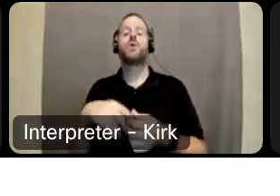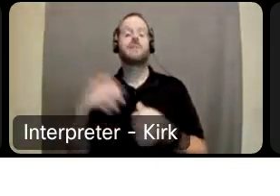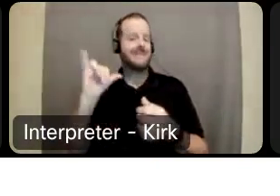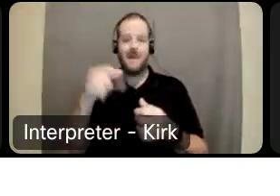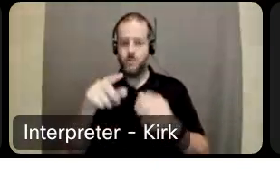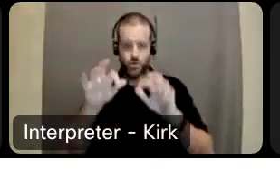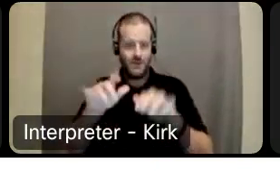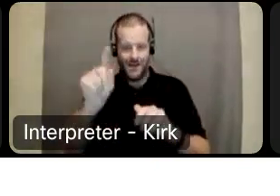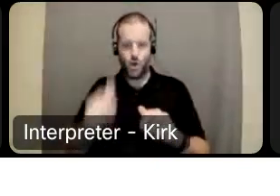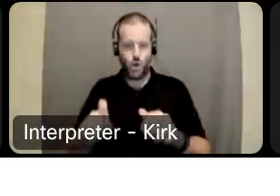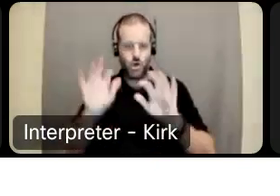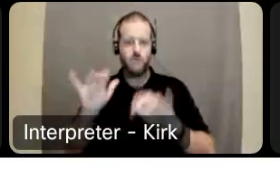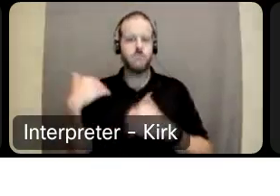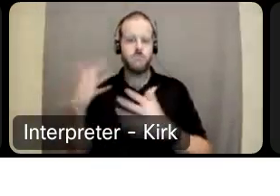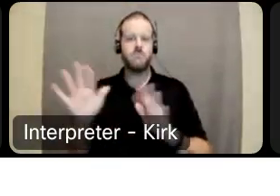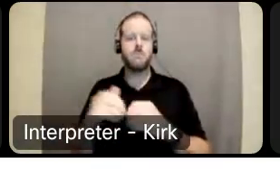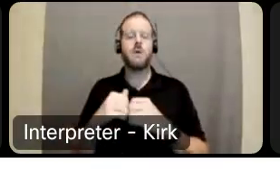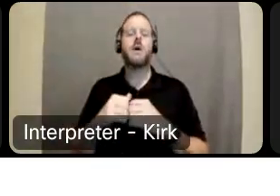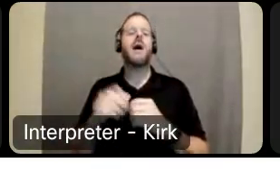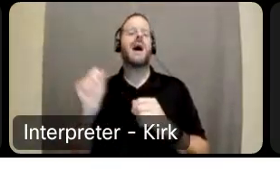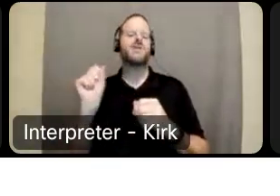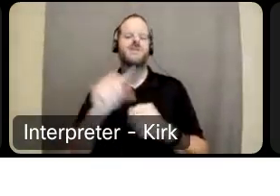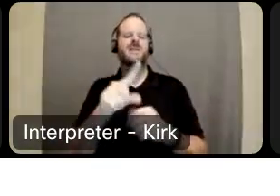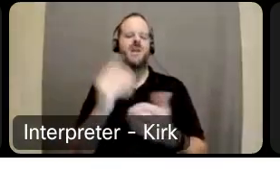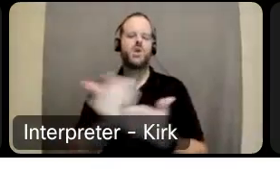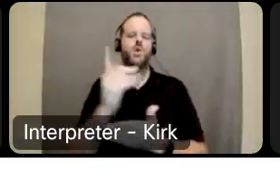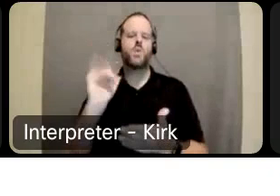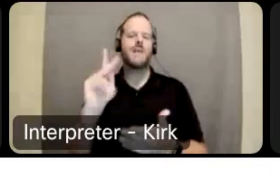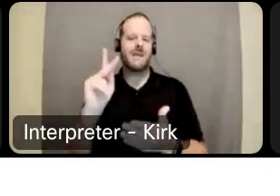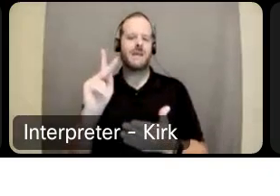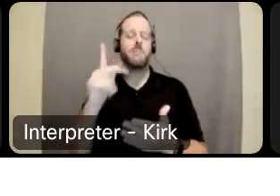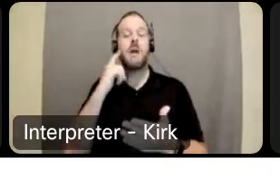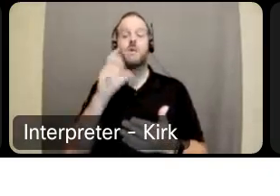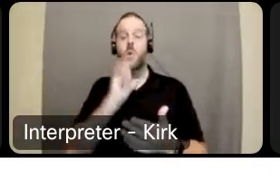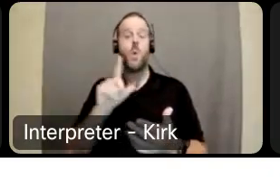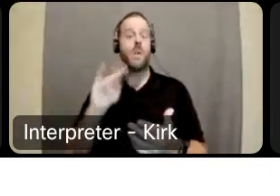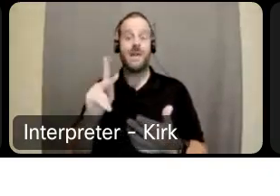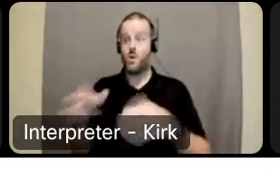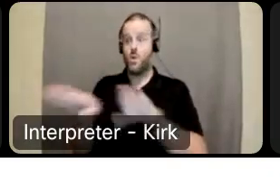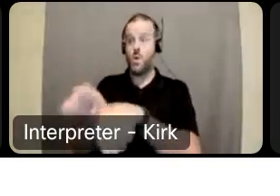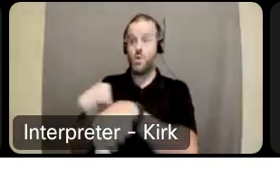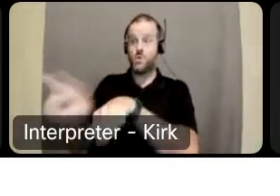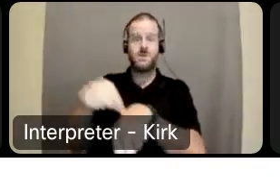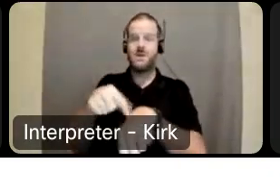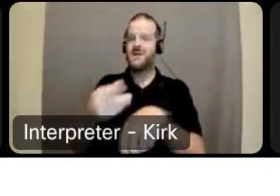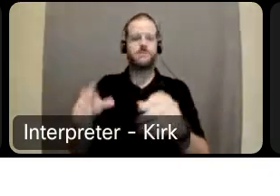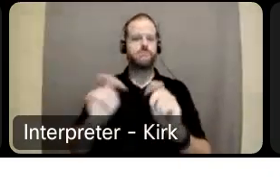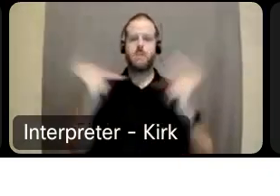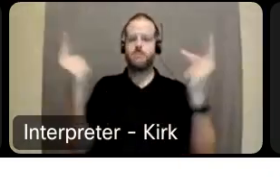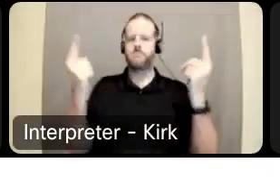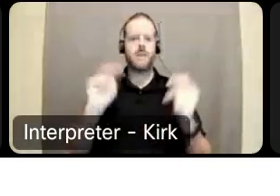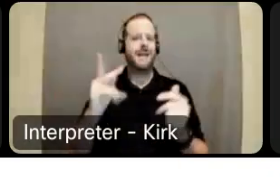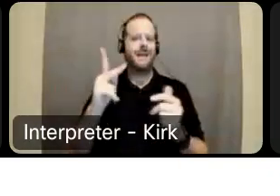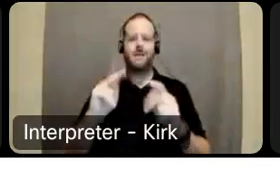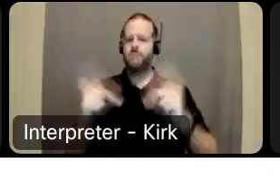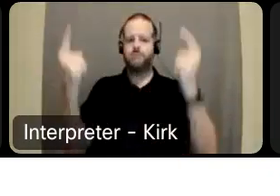it. And I just have to send you a new link. That link is no longer valid. So it's basically just a new link to the same survey